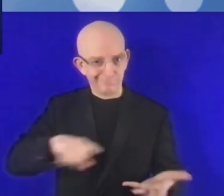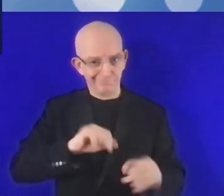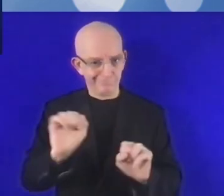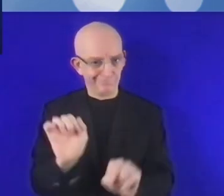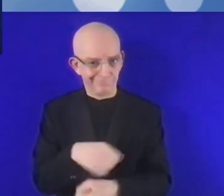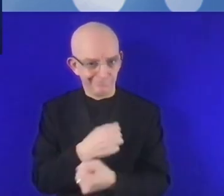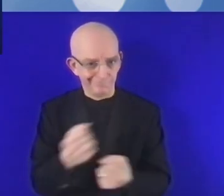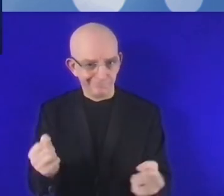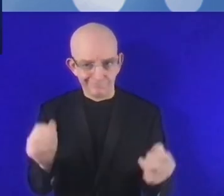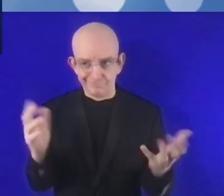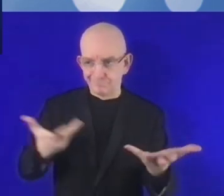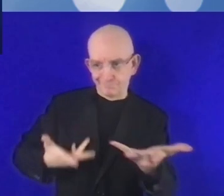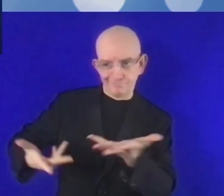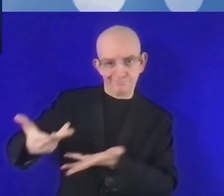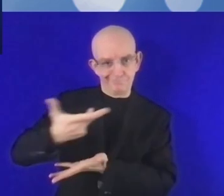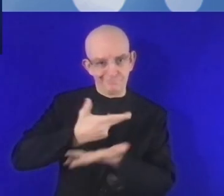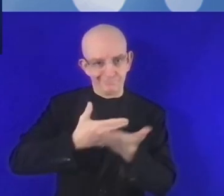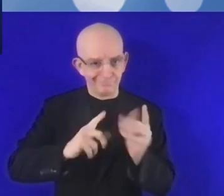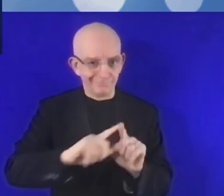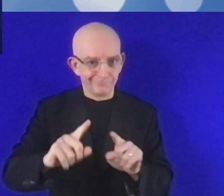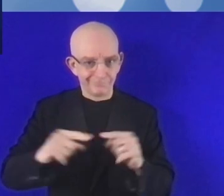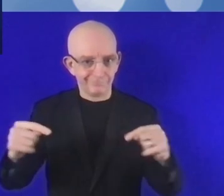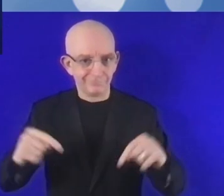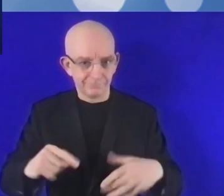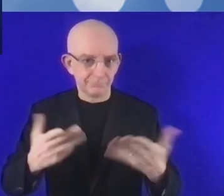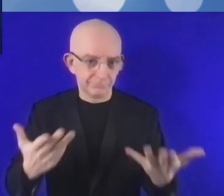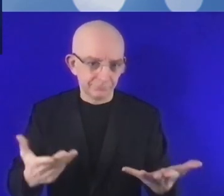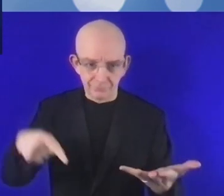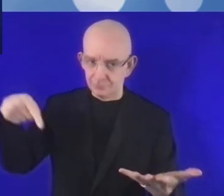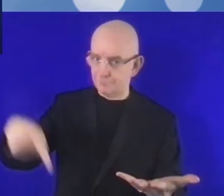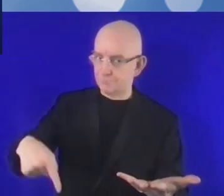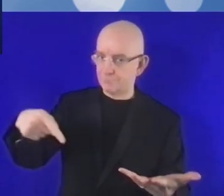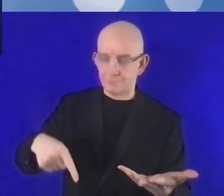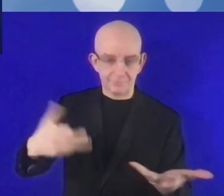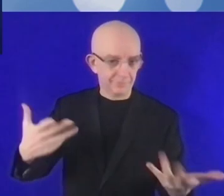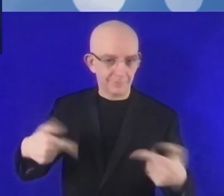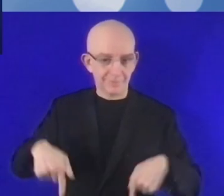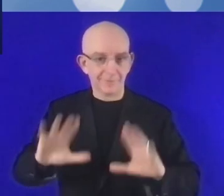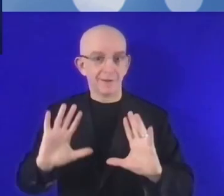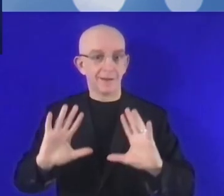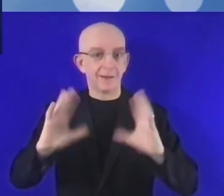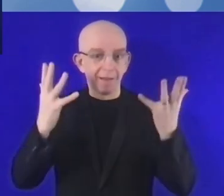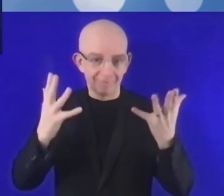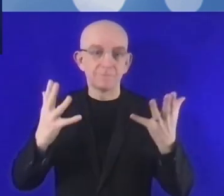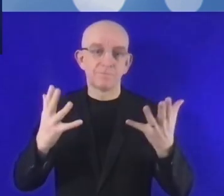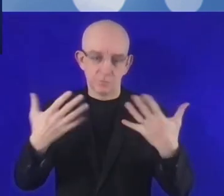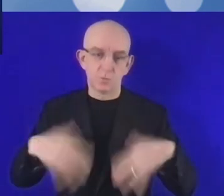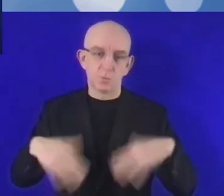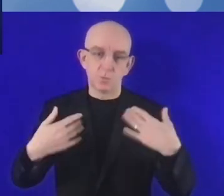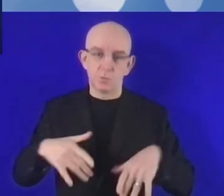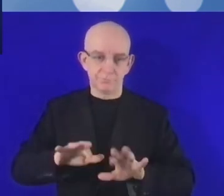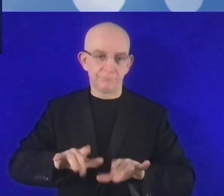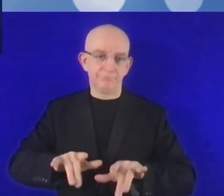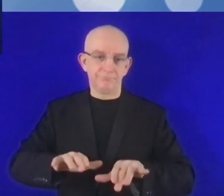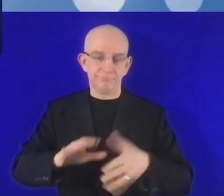we all live in a digital world. Yet we also live in a time of great challenges which affects this